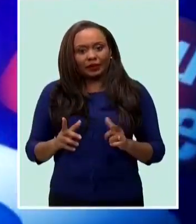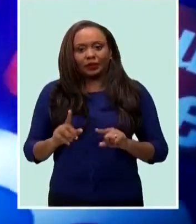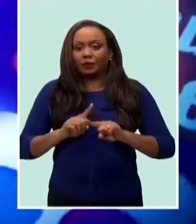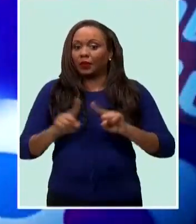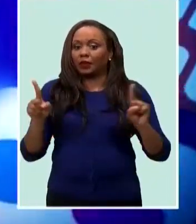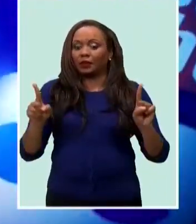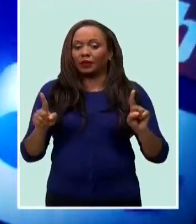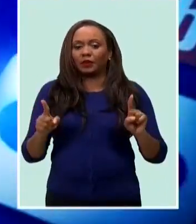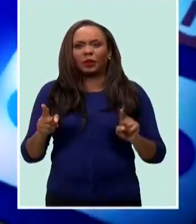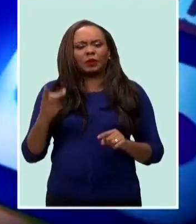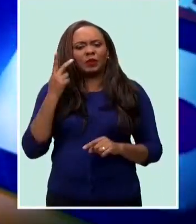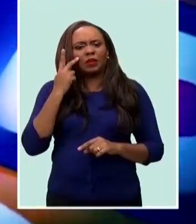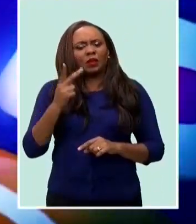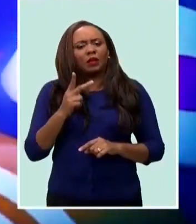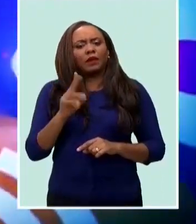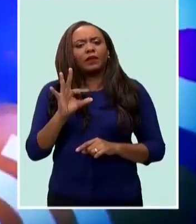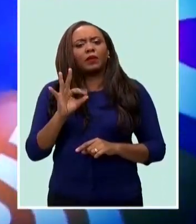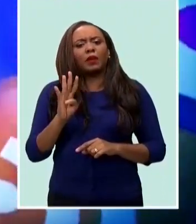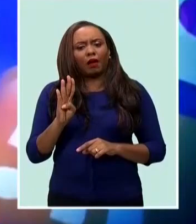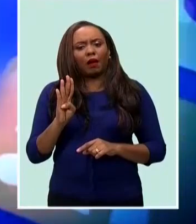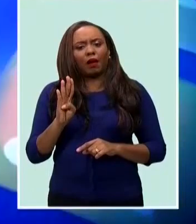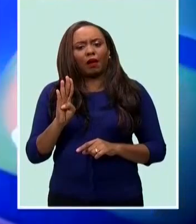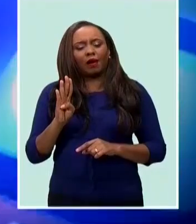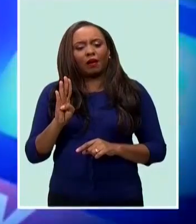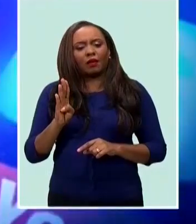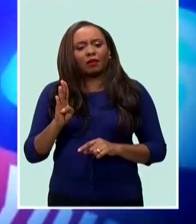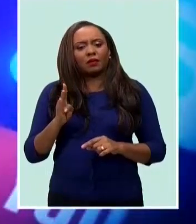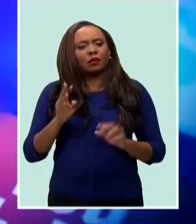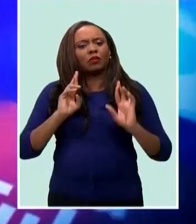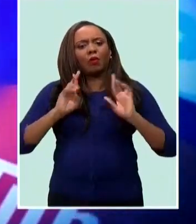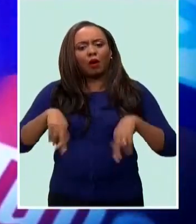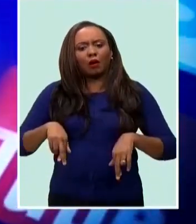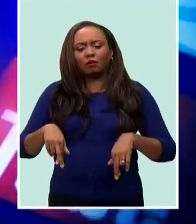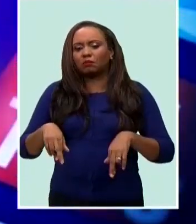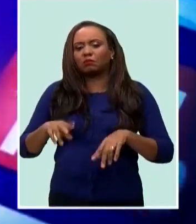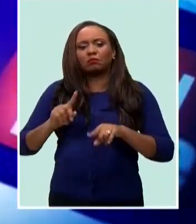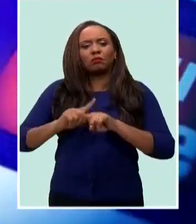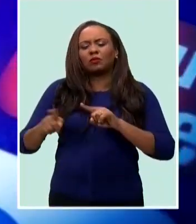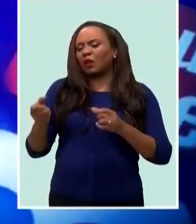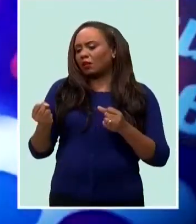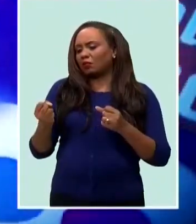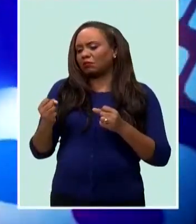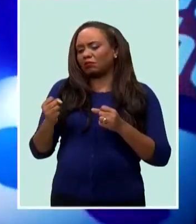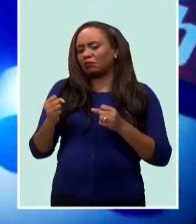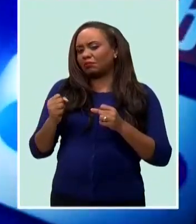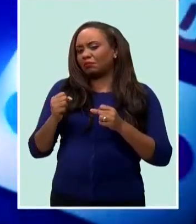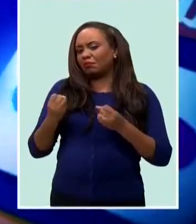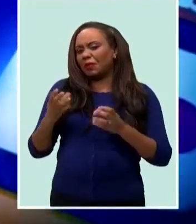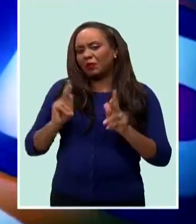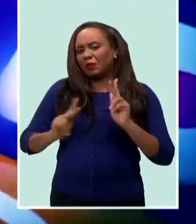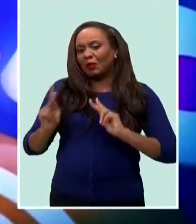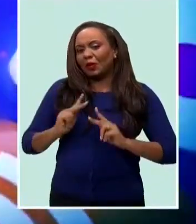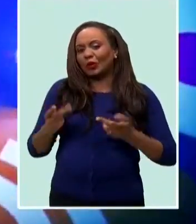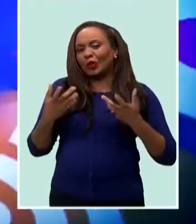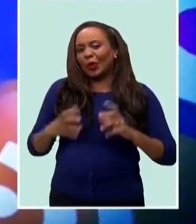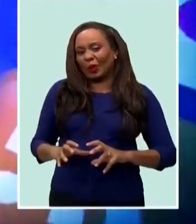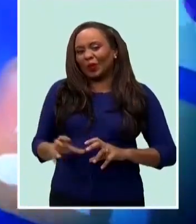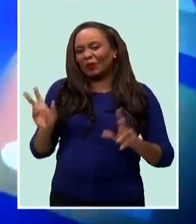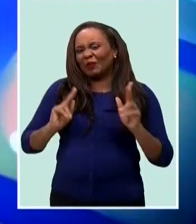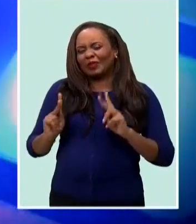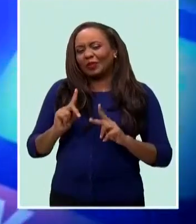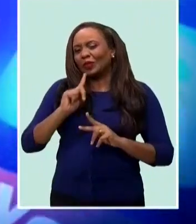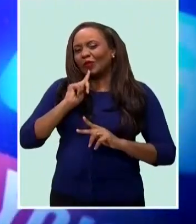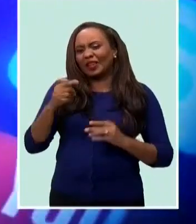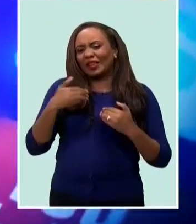However, judging from the response of our Facebook community, not many are in favor of more guns being in the hands of ordinary